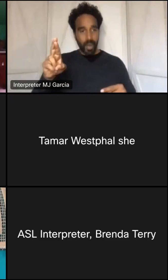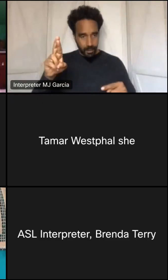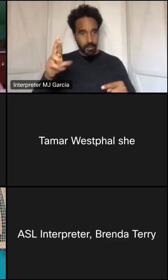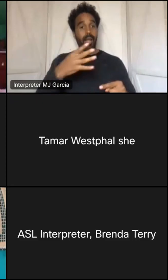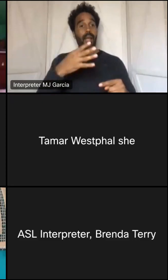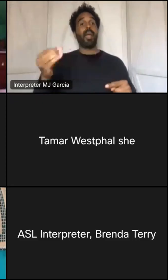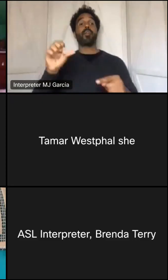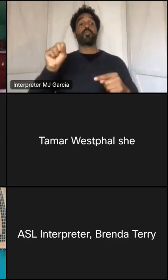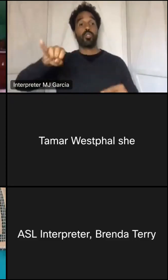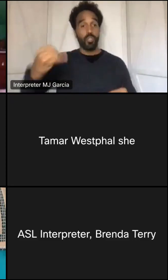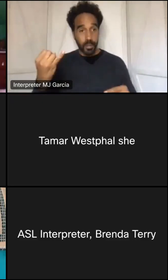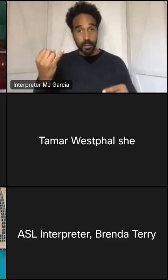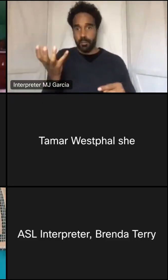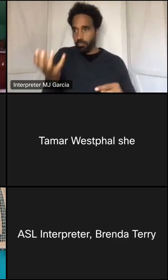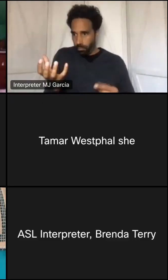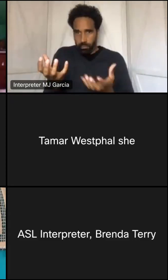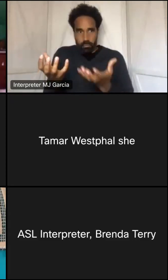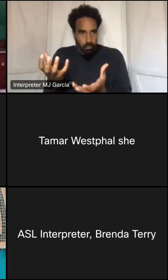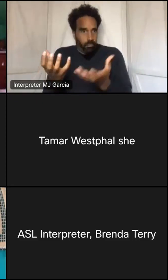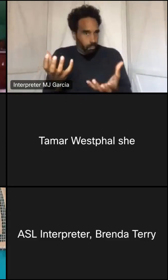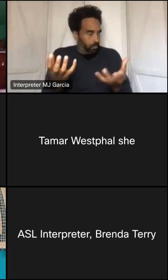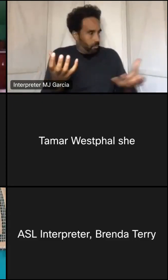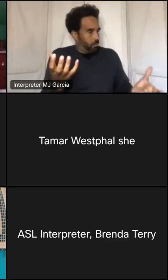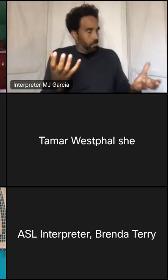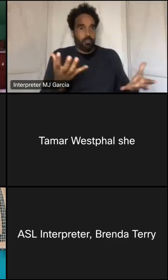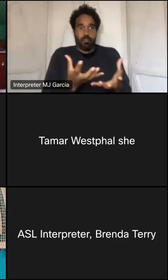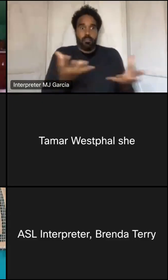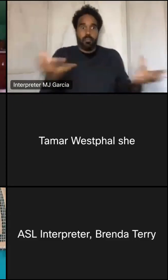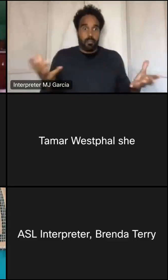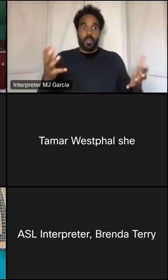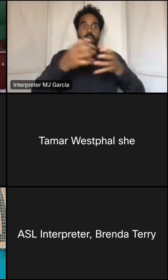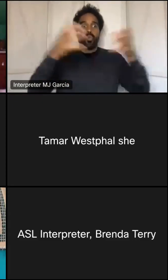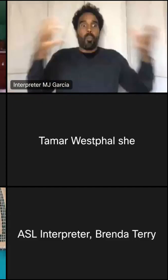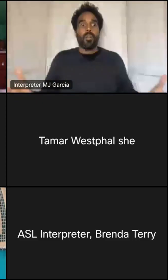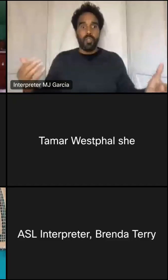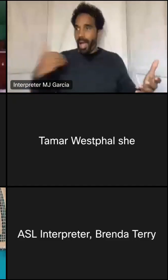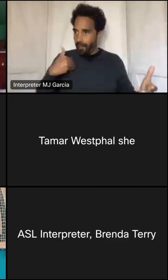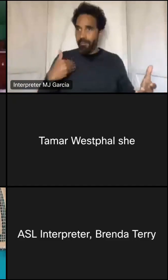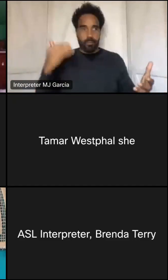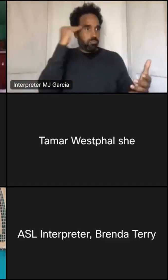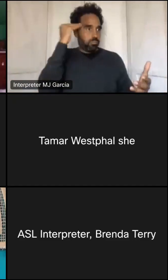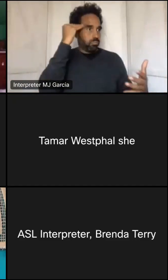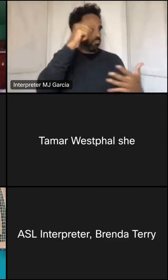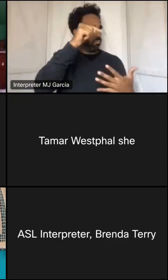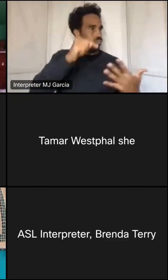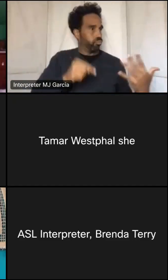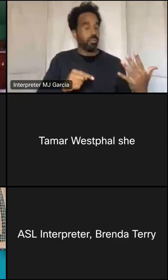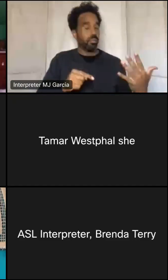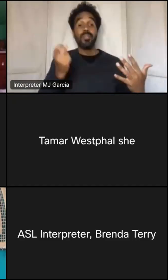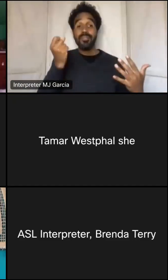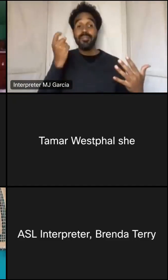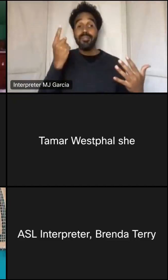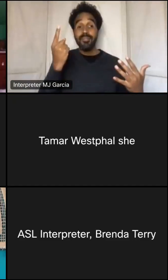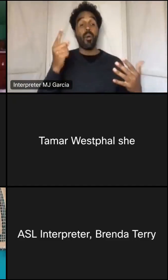about all of those things and how do we kind of show up in partnership, we recognize that every survivor has a